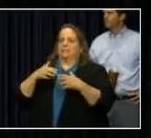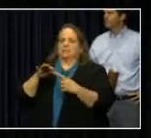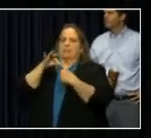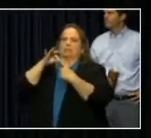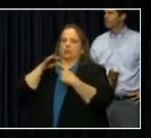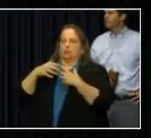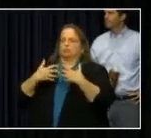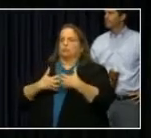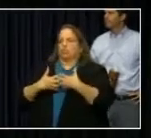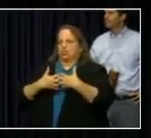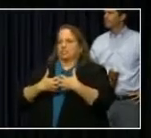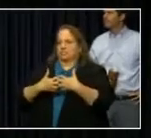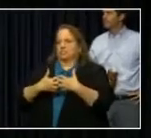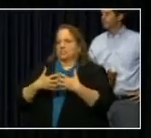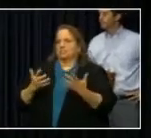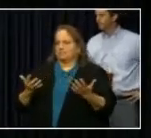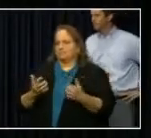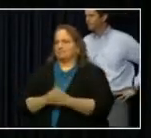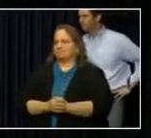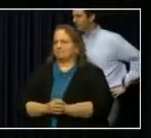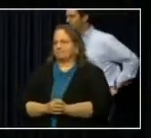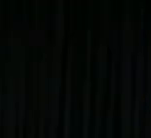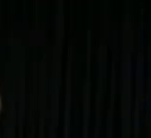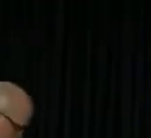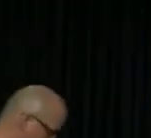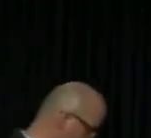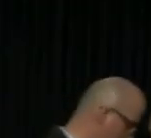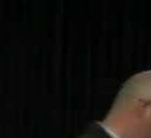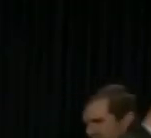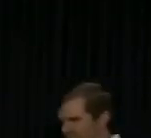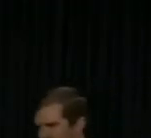and special fabrication techniques.